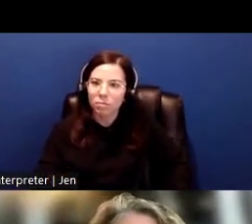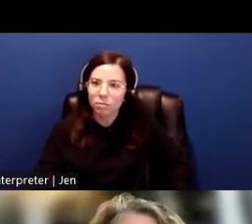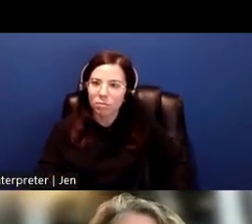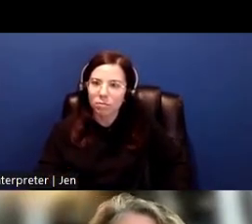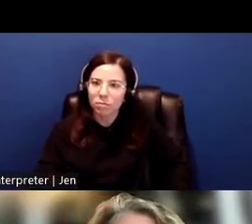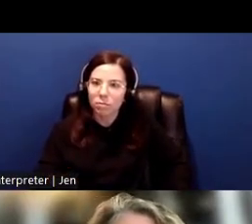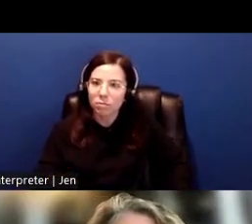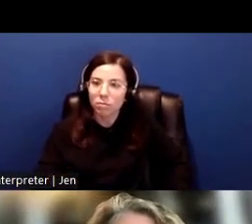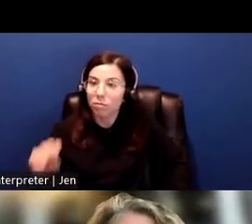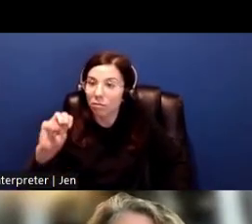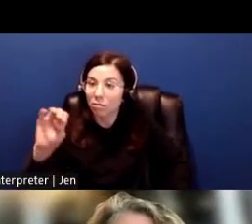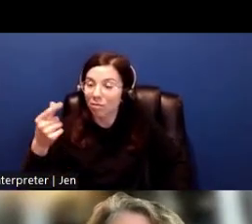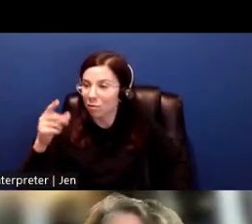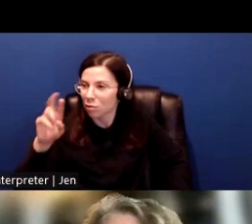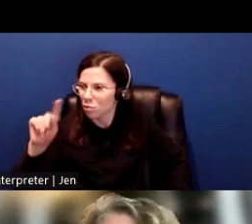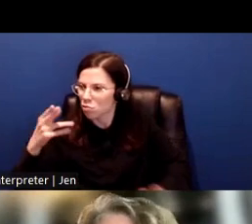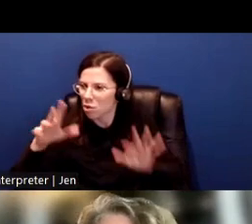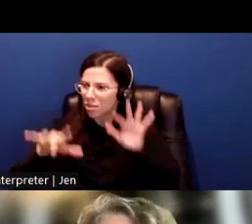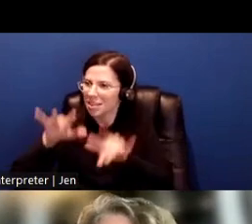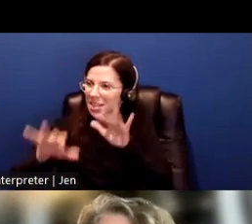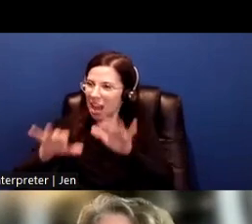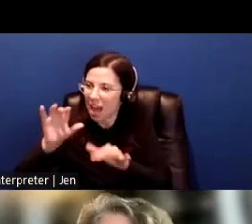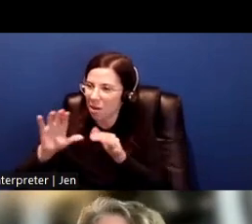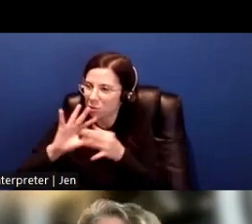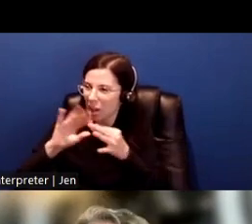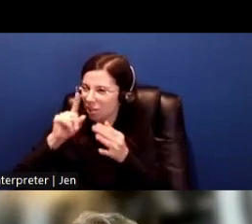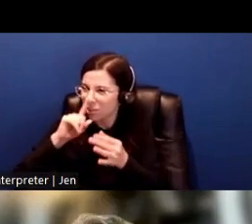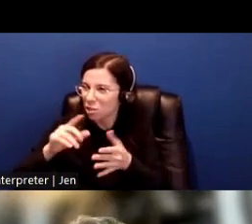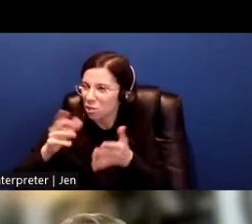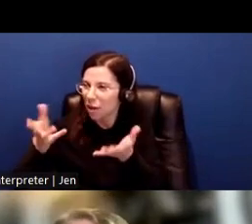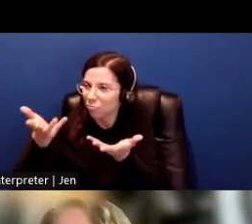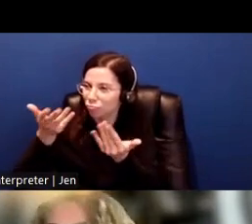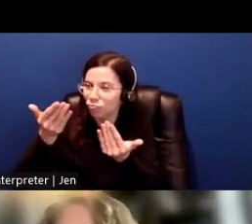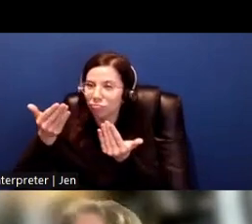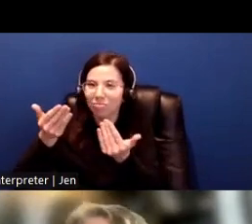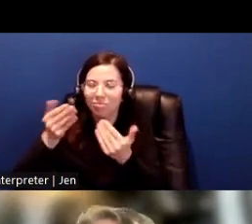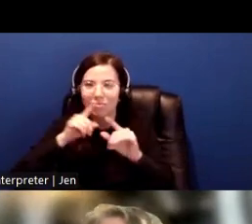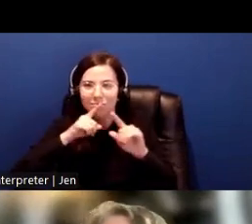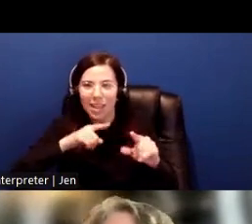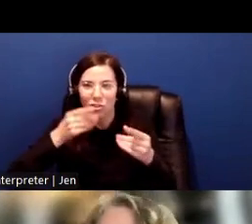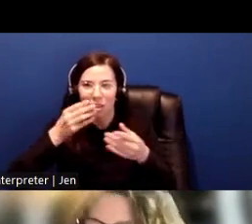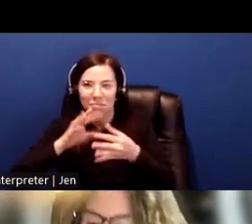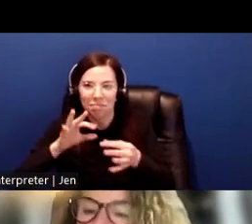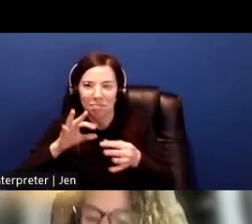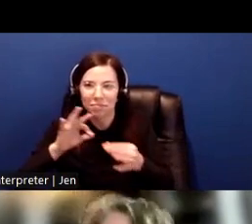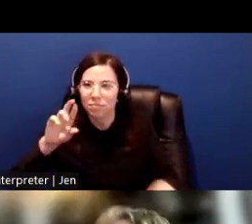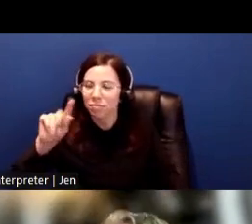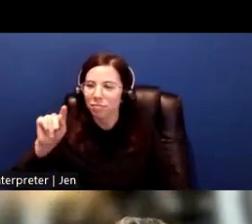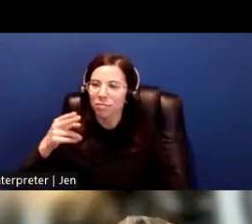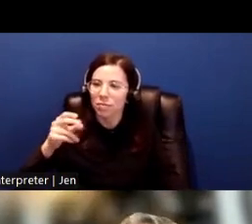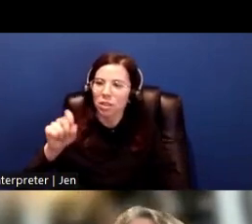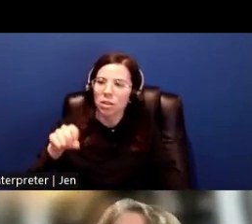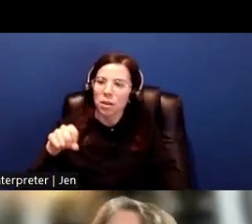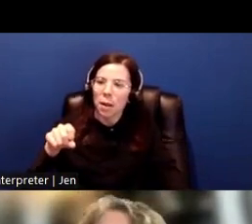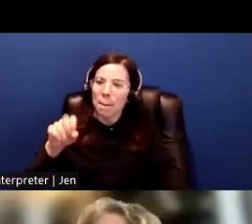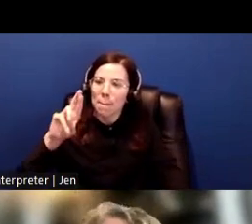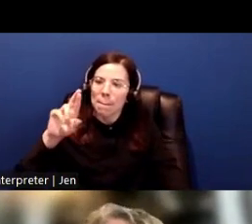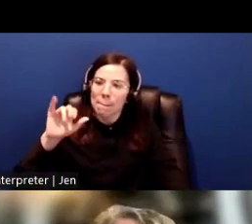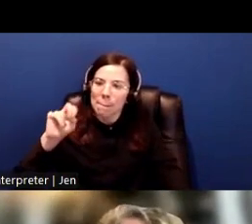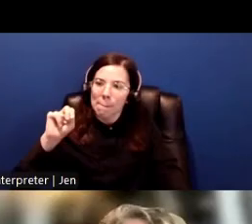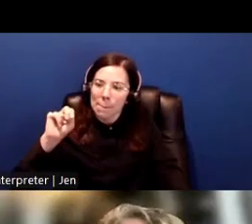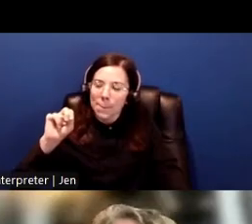Ruth, you put some things in chat. I'd love to have you just share those. Oh yeah. So it's what Ryan was saying